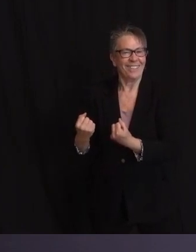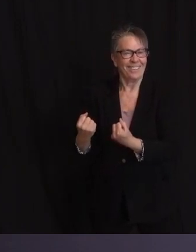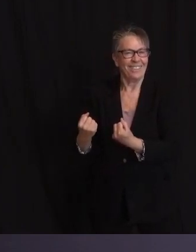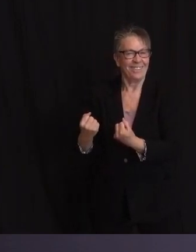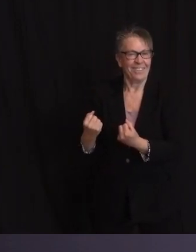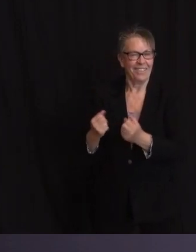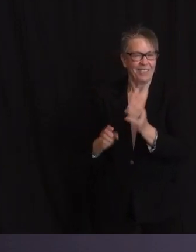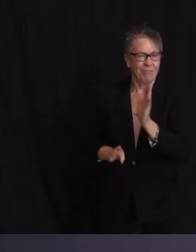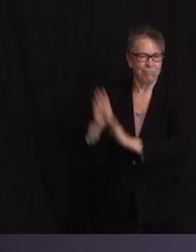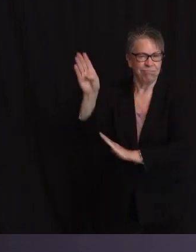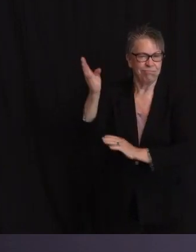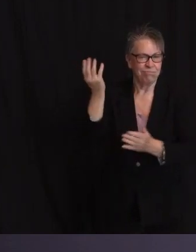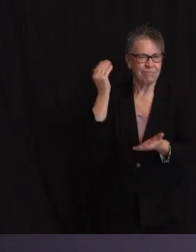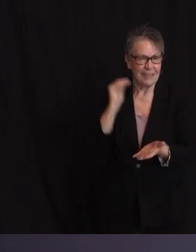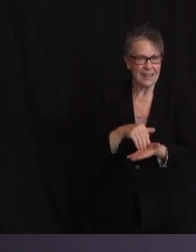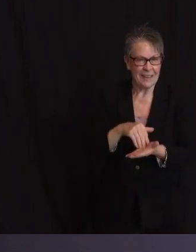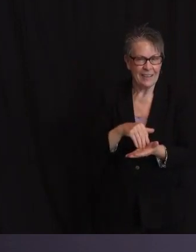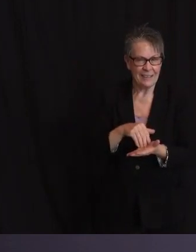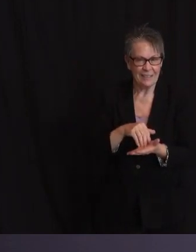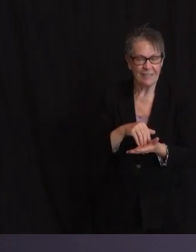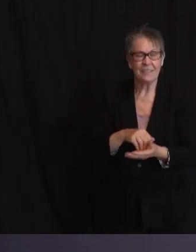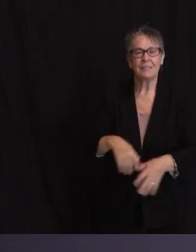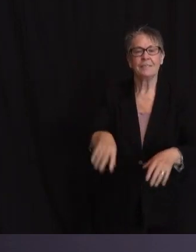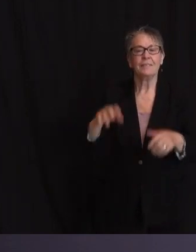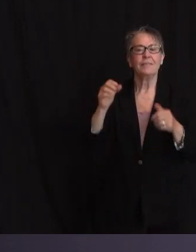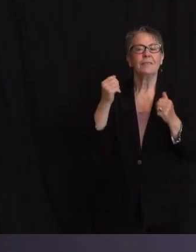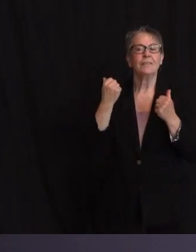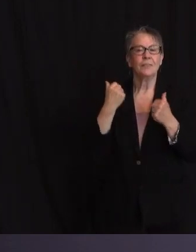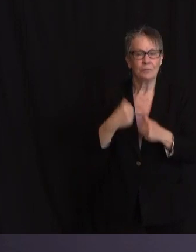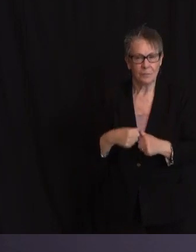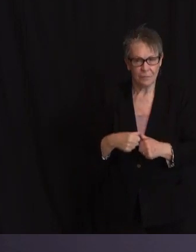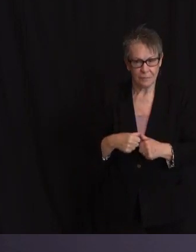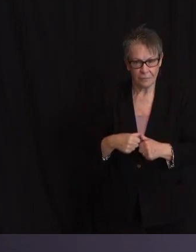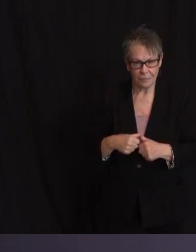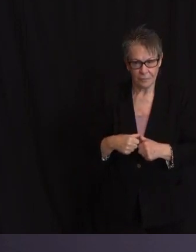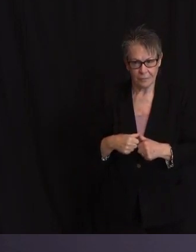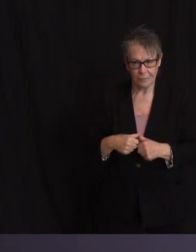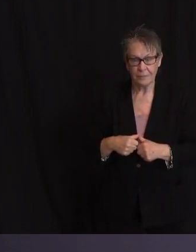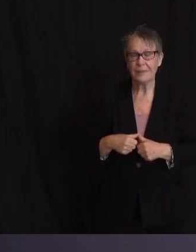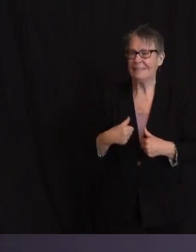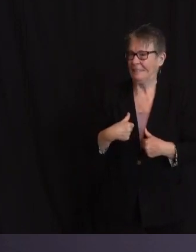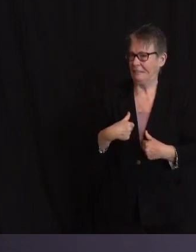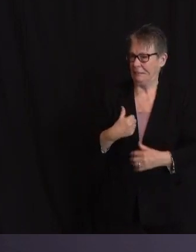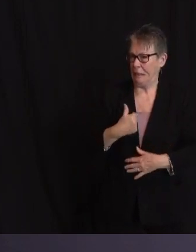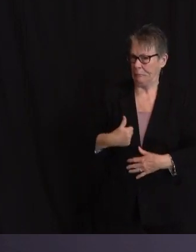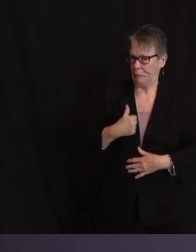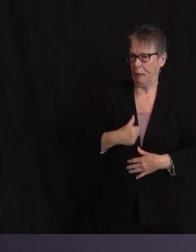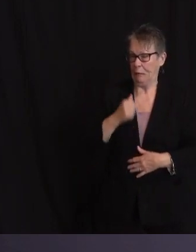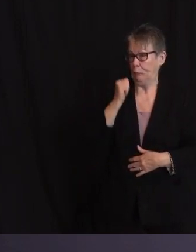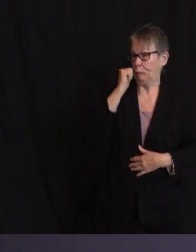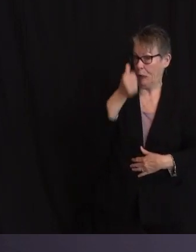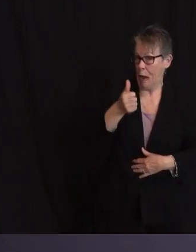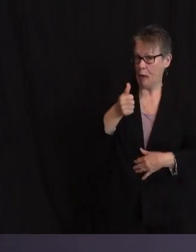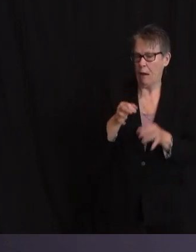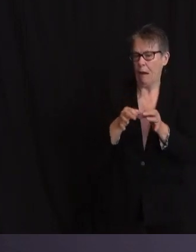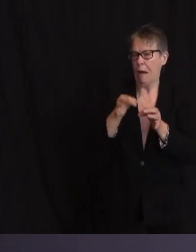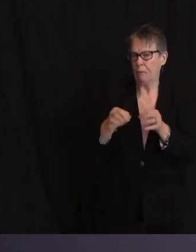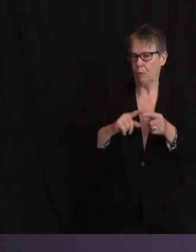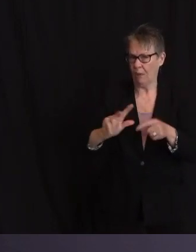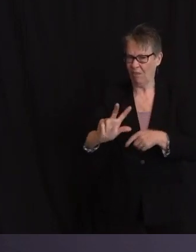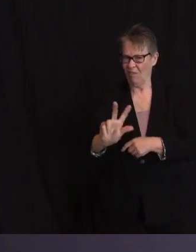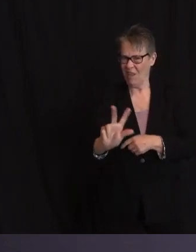3 p.m. Again, apologies for the delay. We'll be at the Atlantic City Field Medical Station at 9:30 a.m. tomorrow morning. I will then do a